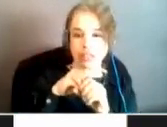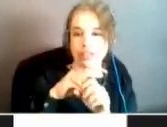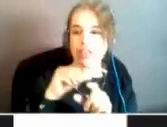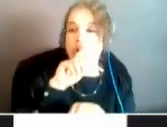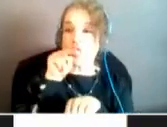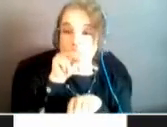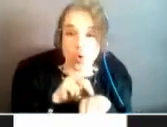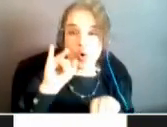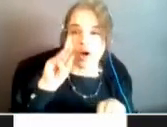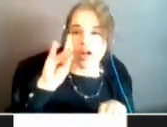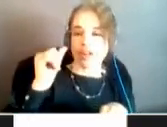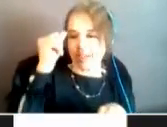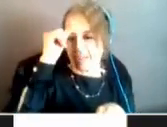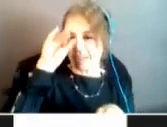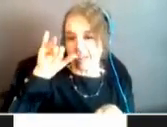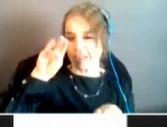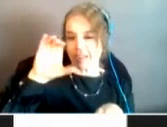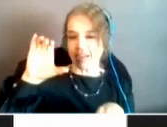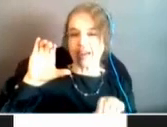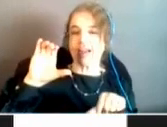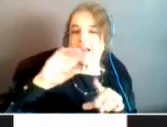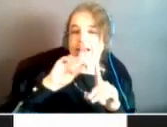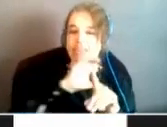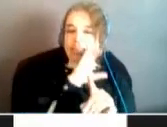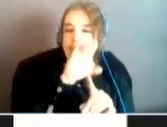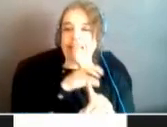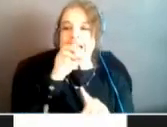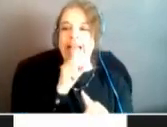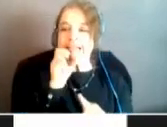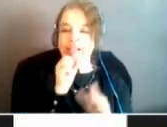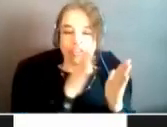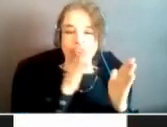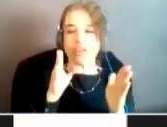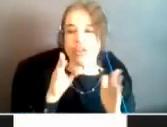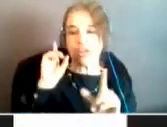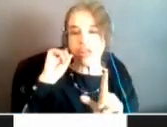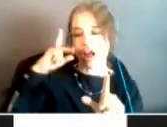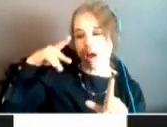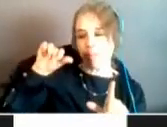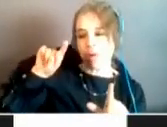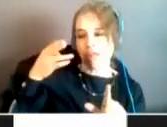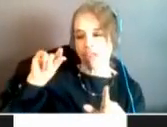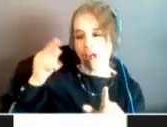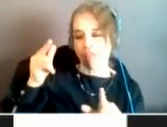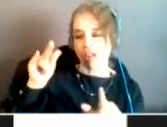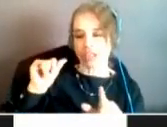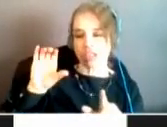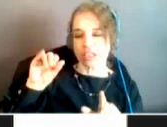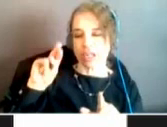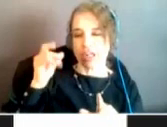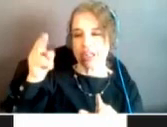normal, idiosyncratic, and diverse characteristics of aging and pathologic conditions.